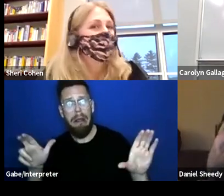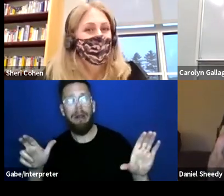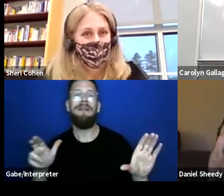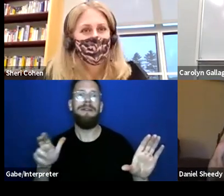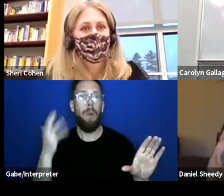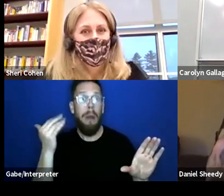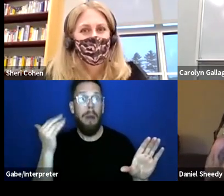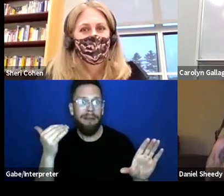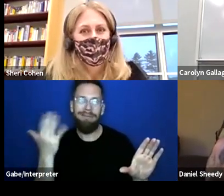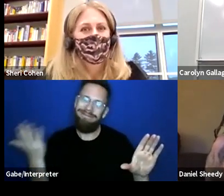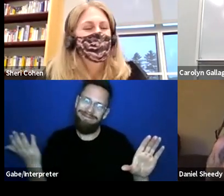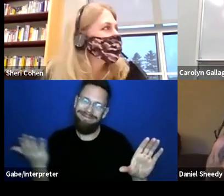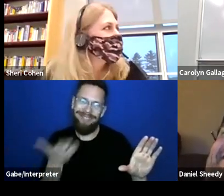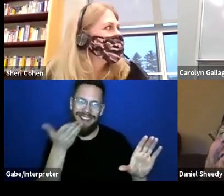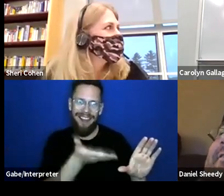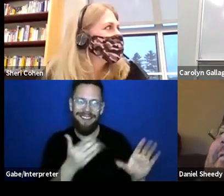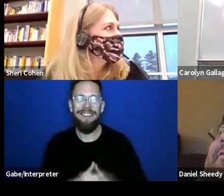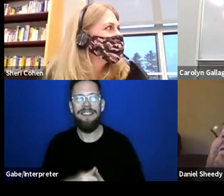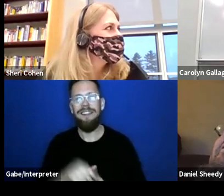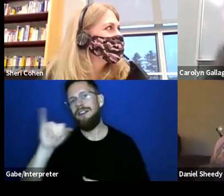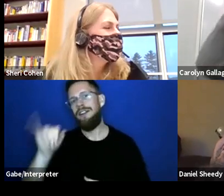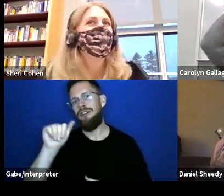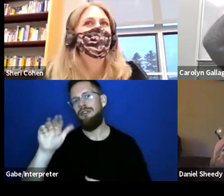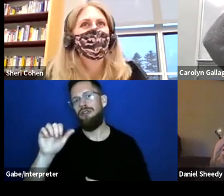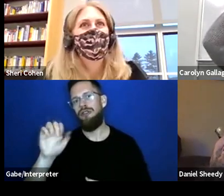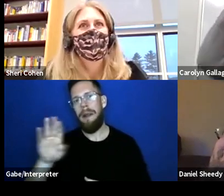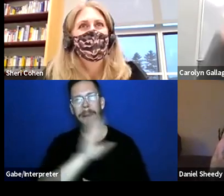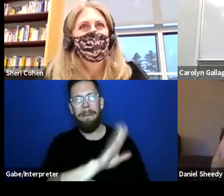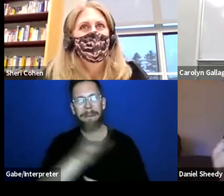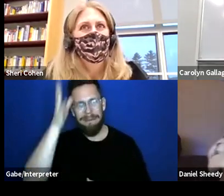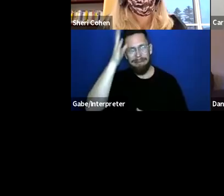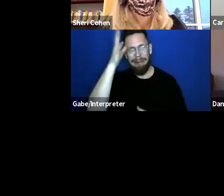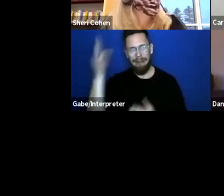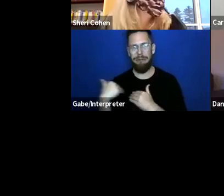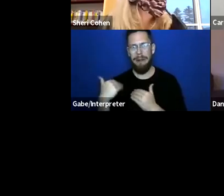Well, it's Jacob's dad is one of the guys responsible, so you can blame him.